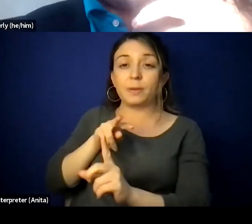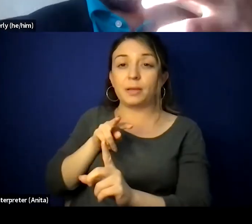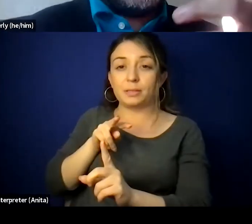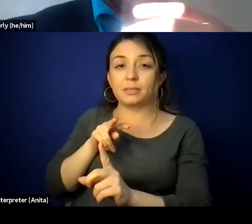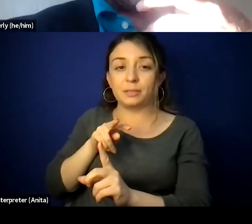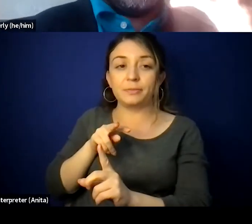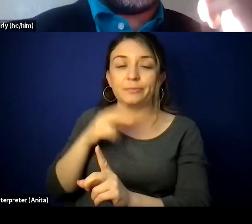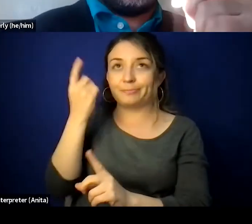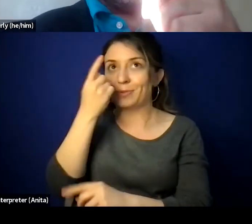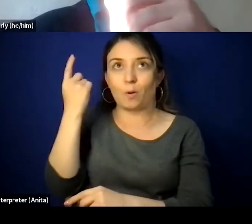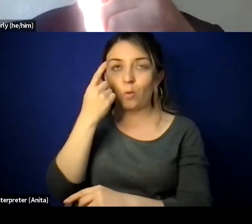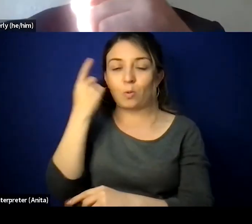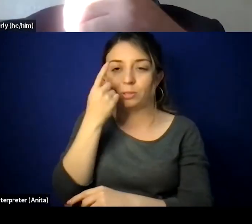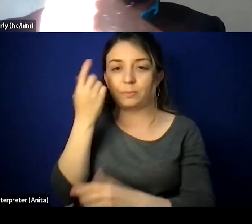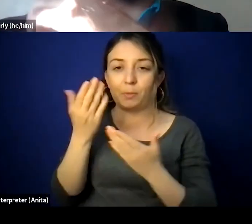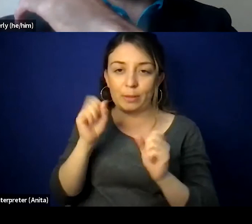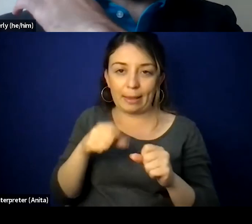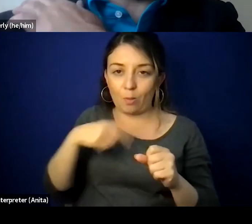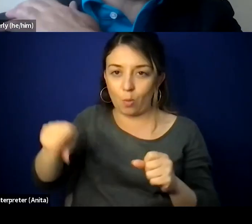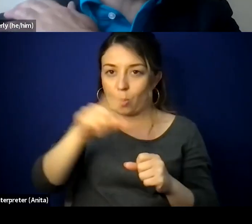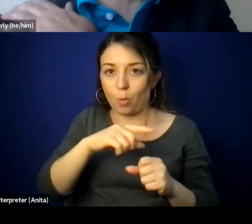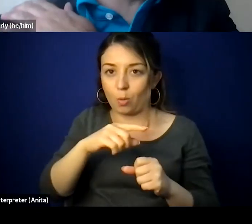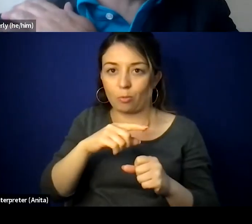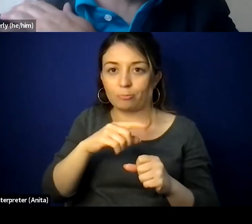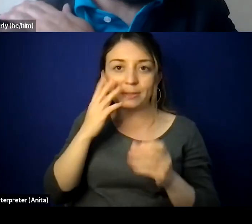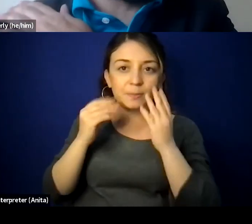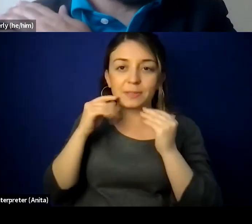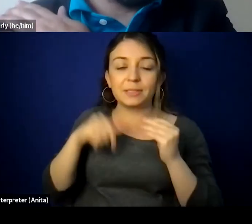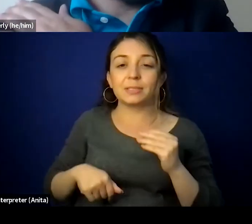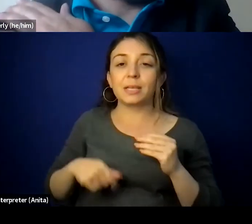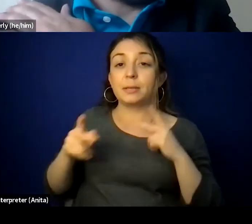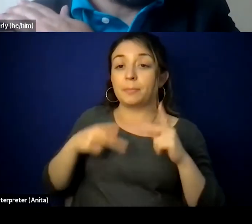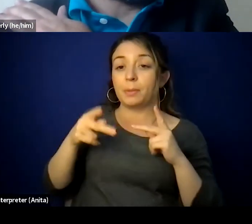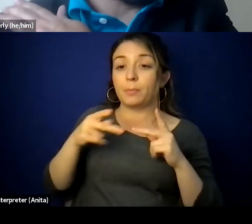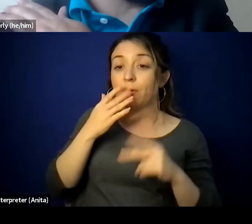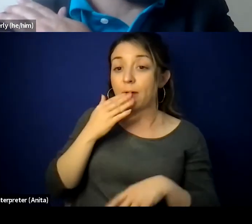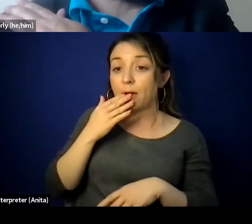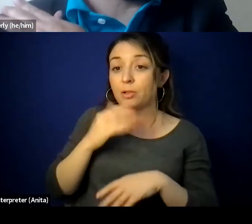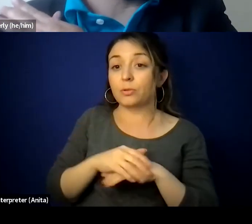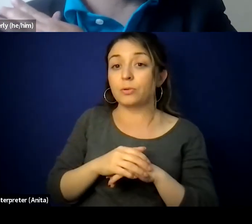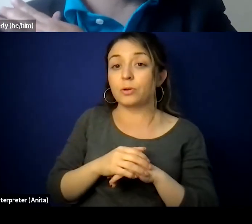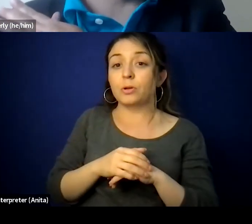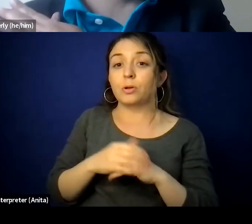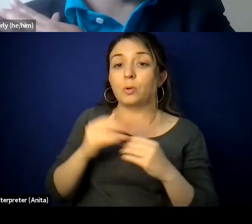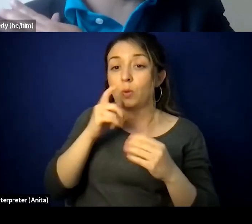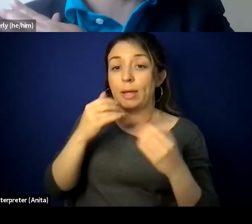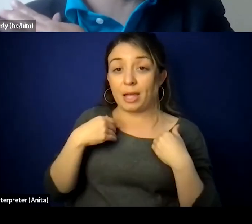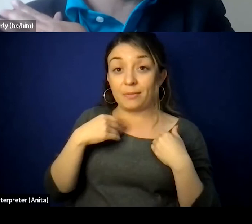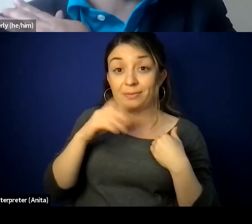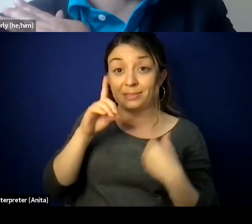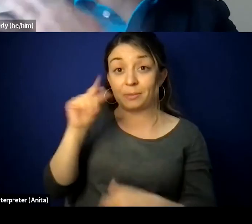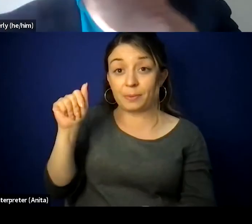in all ways we can all speak to this. I think as people of color with disabilities,